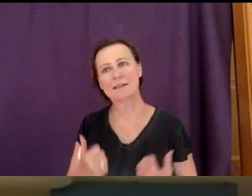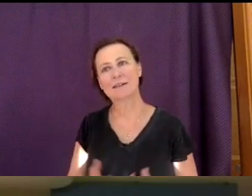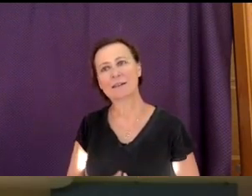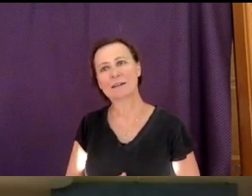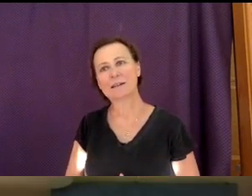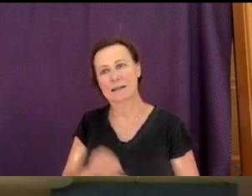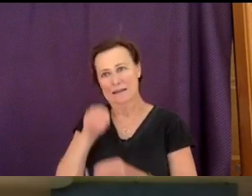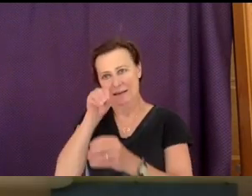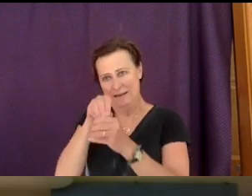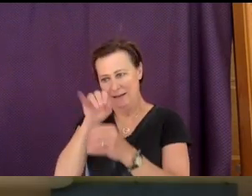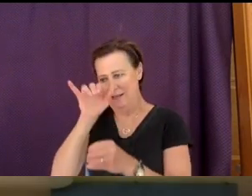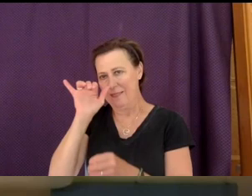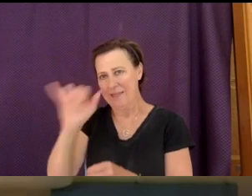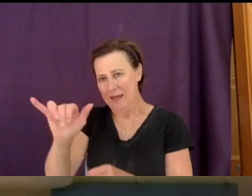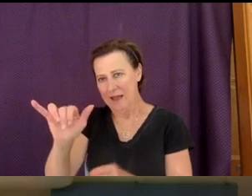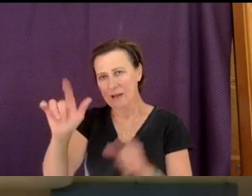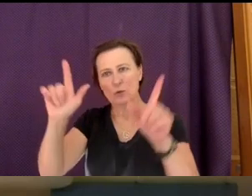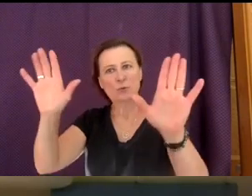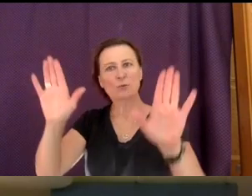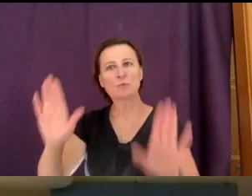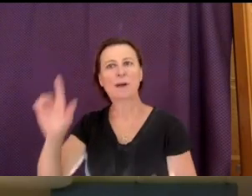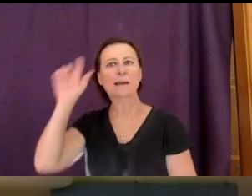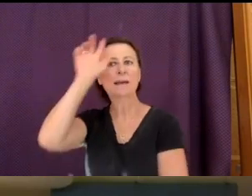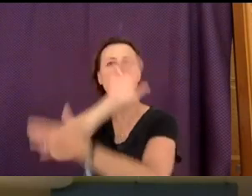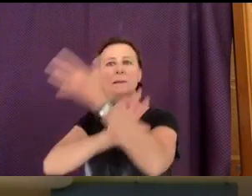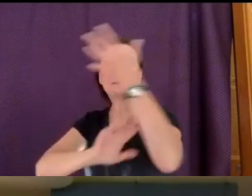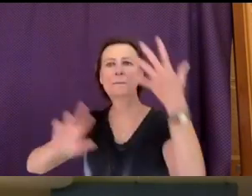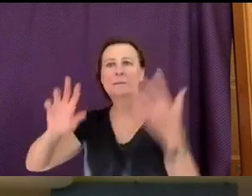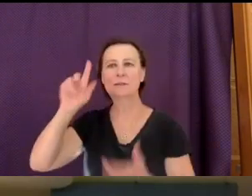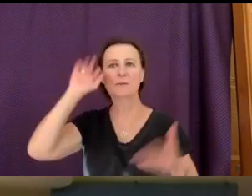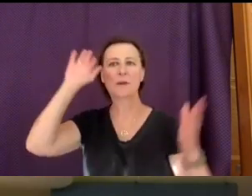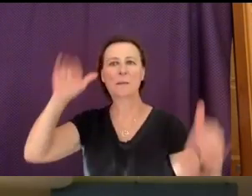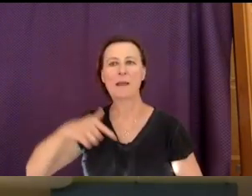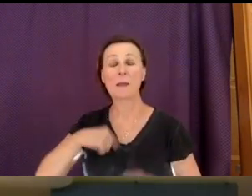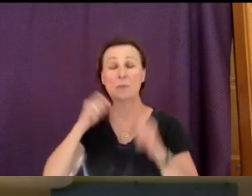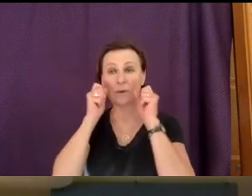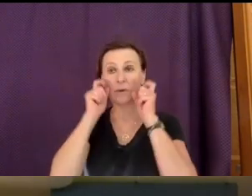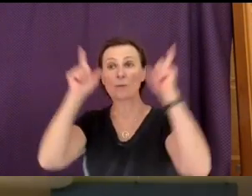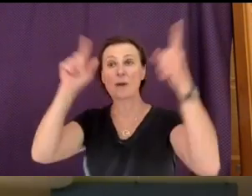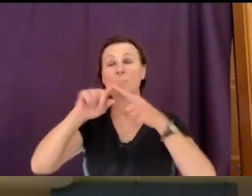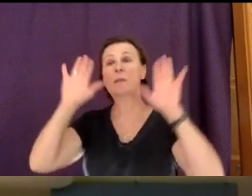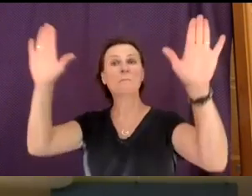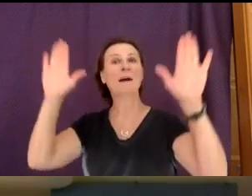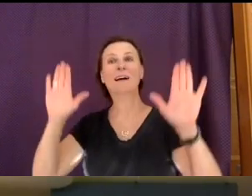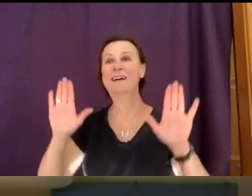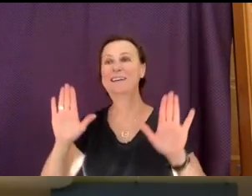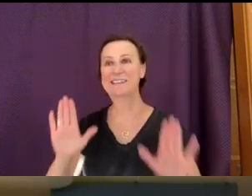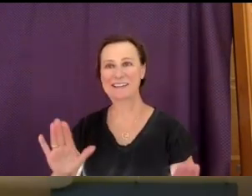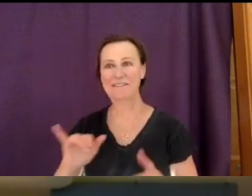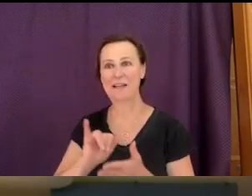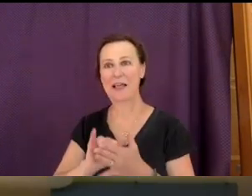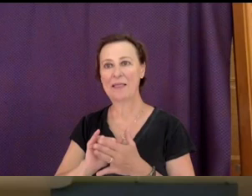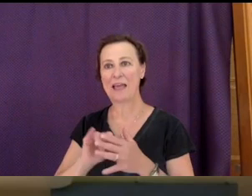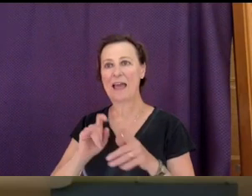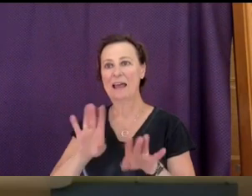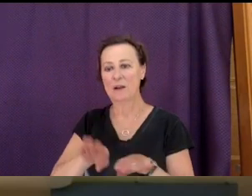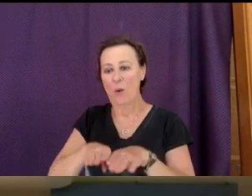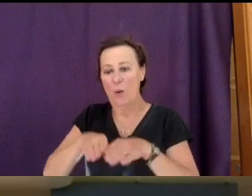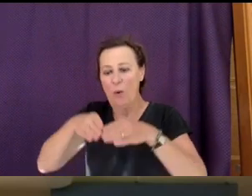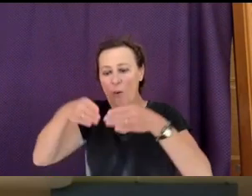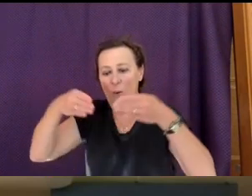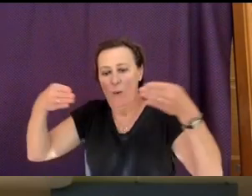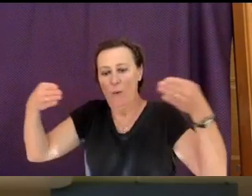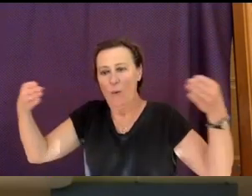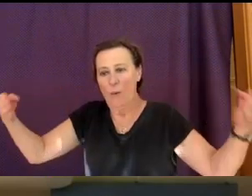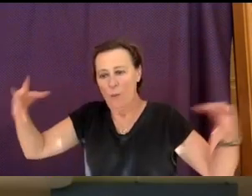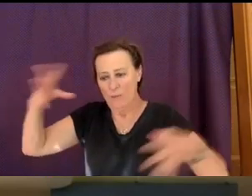In this great mystery, may we awaken to the magnificence which is unfolding within and